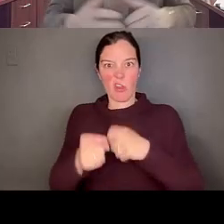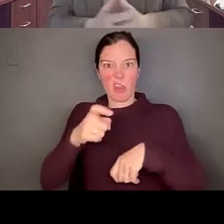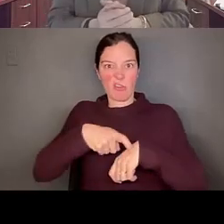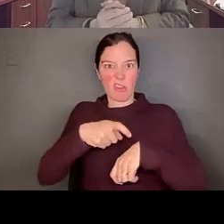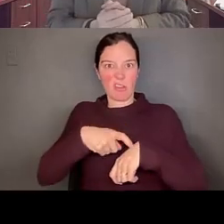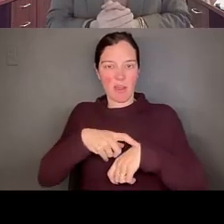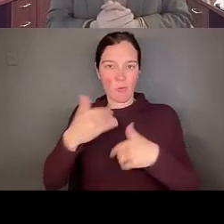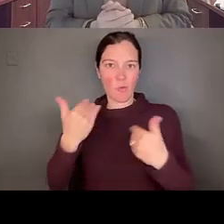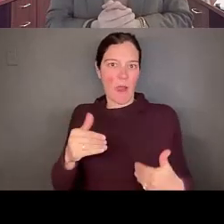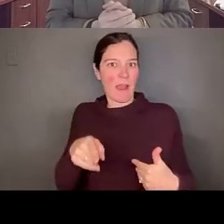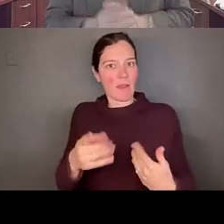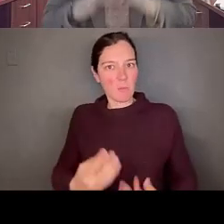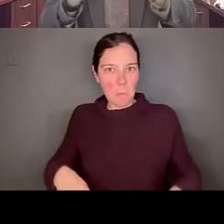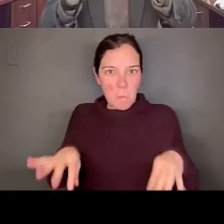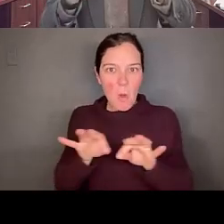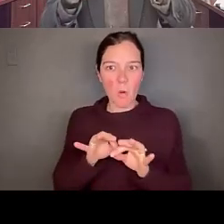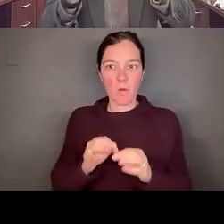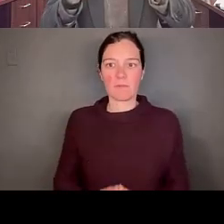important.